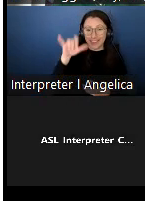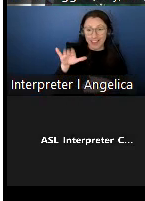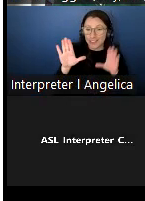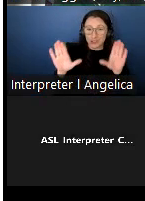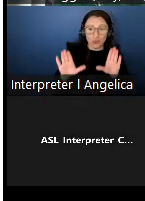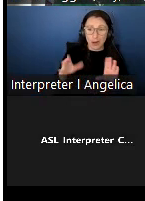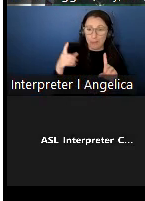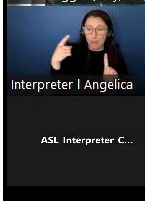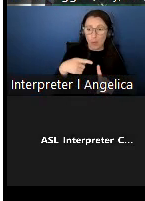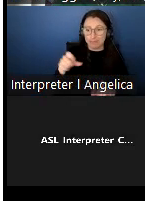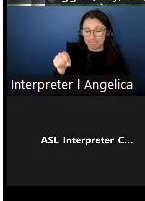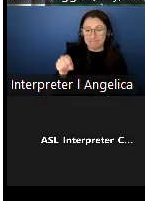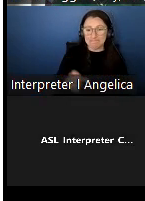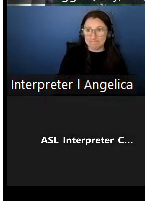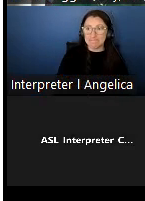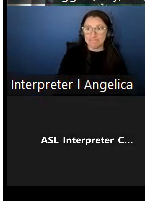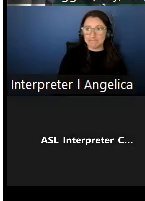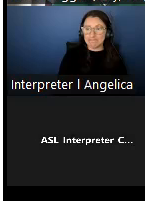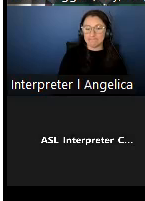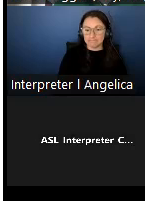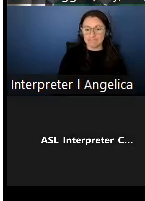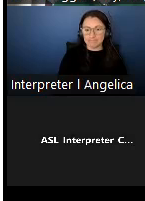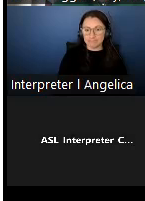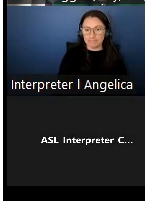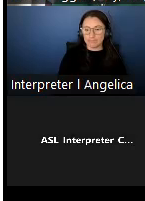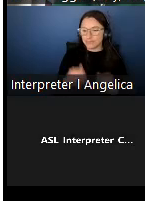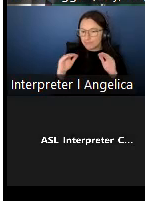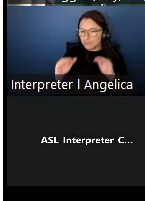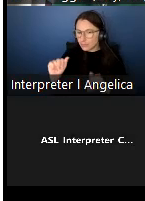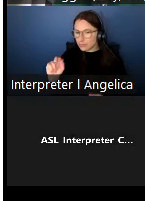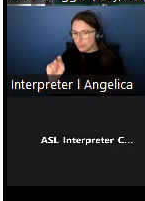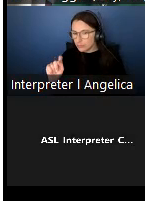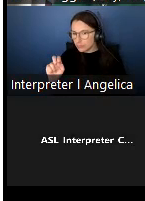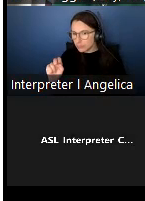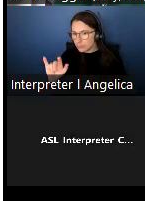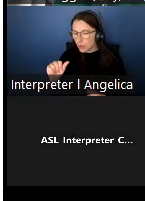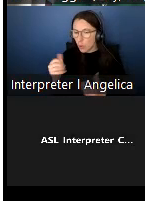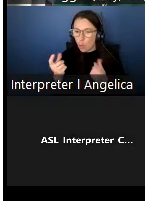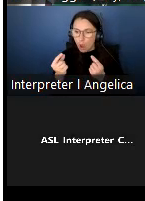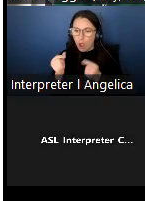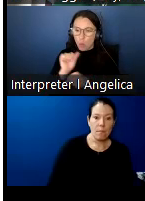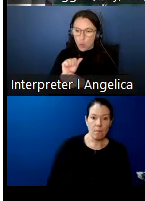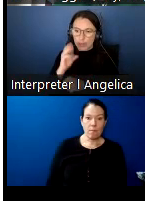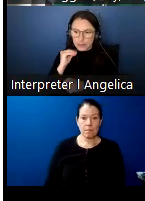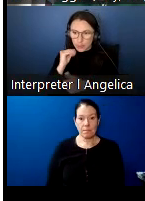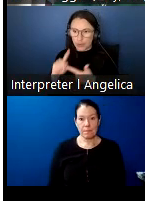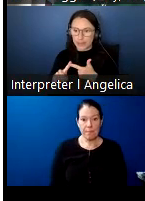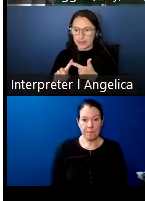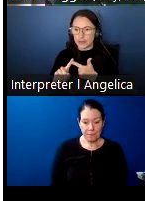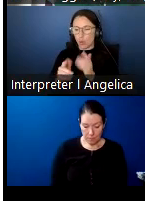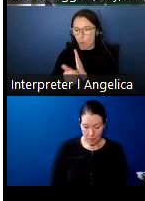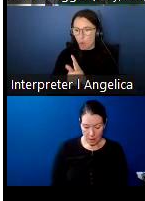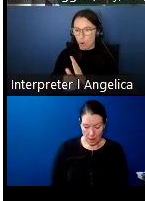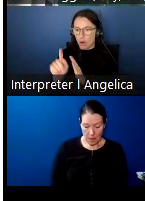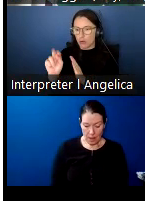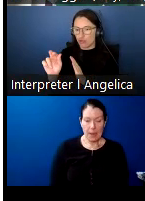wonderful point. And then Antonio mentioned what work experience or trades do they have, help them navigate workforce services in the